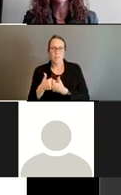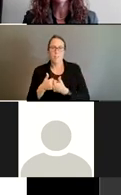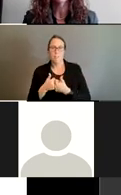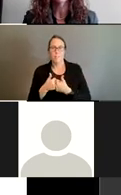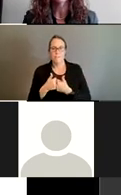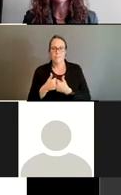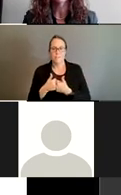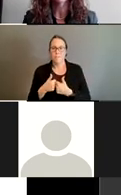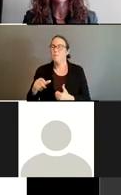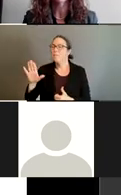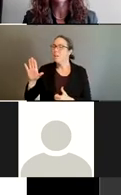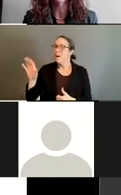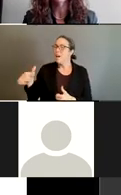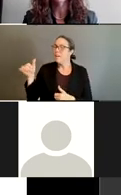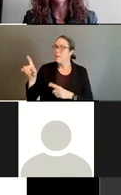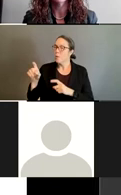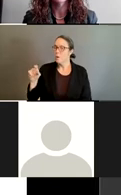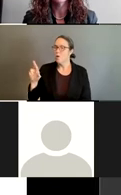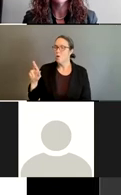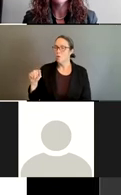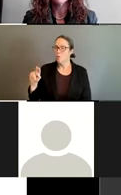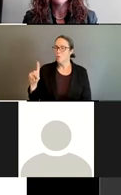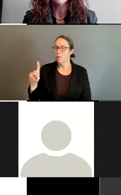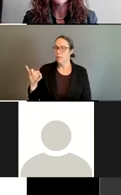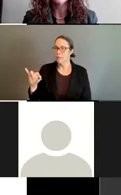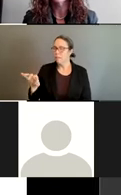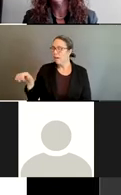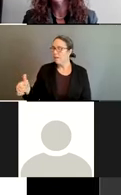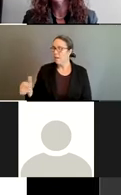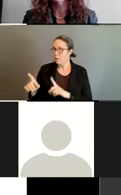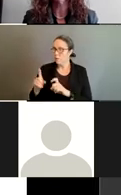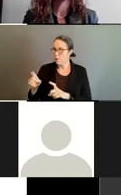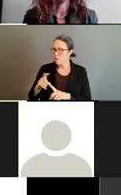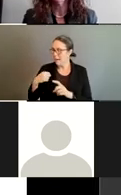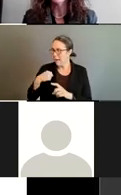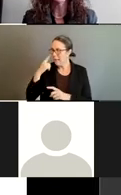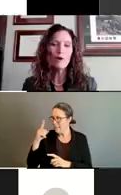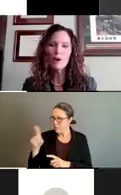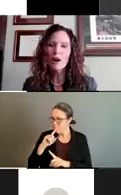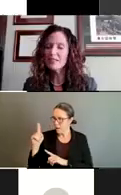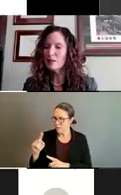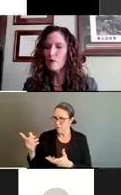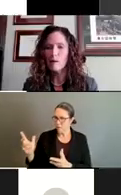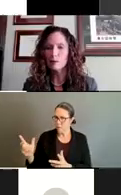Mm-hmm. Mm-hmm. There was another question back to that number that you texted, but I think you answered it in the beginning.